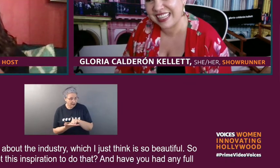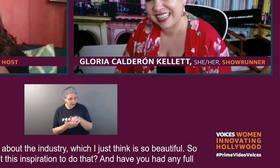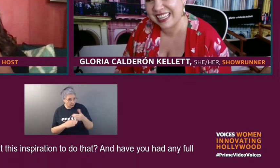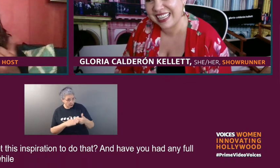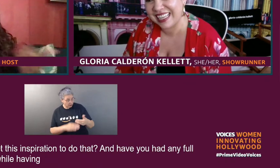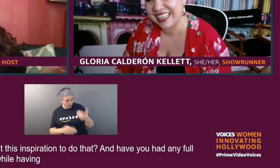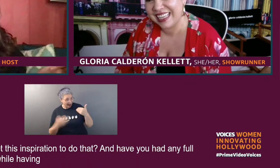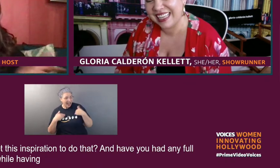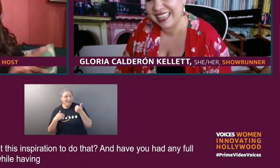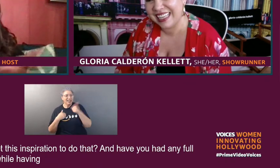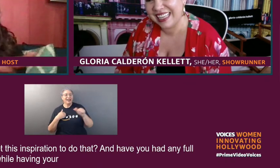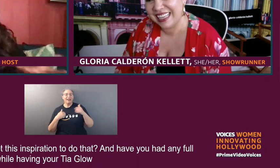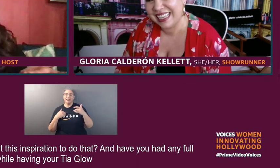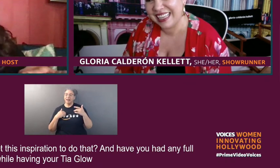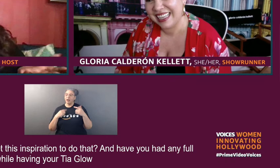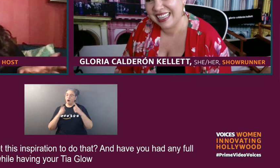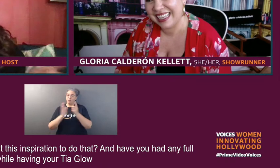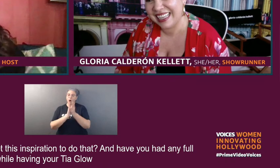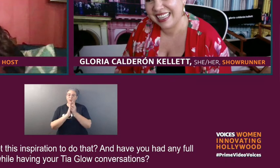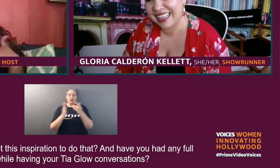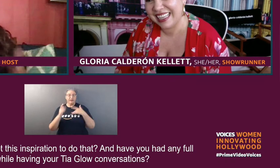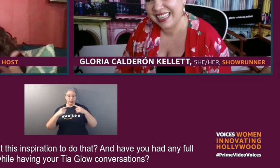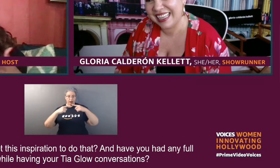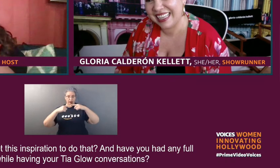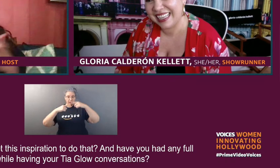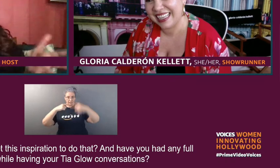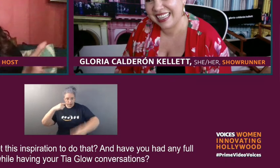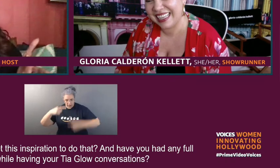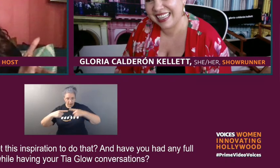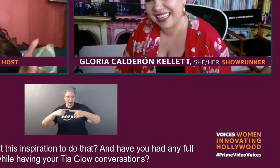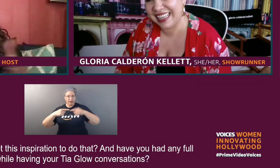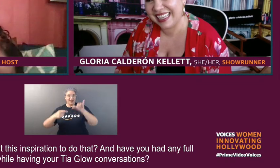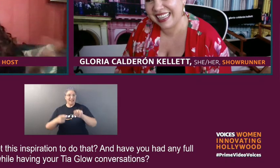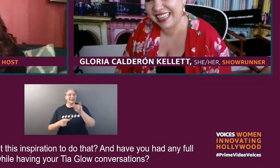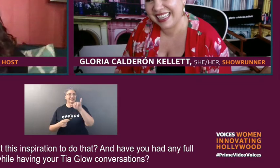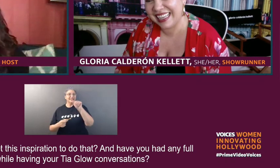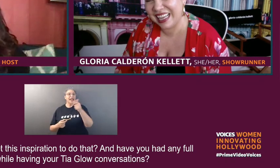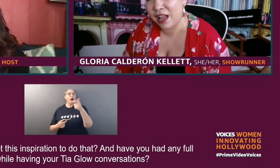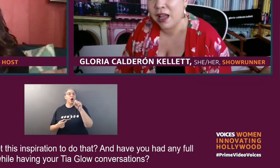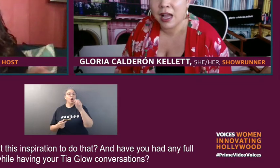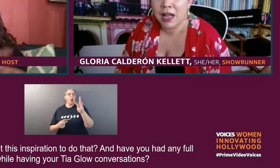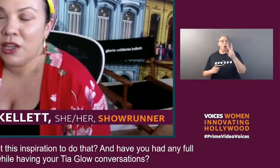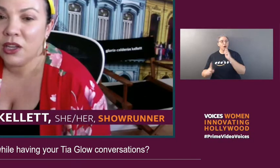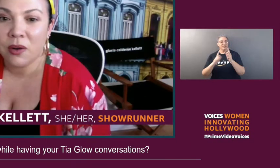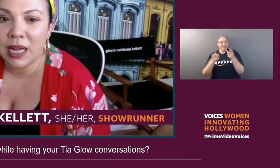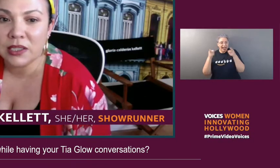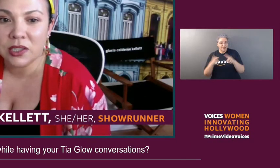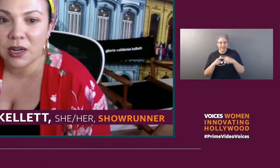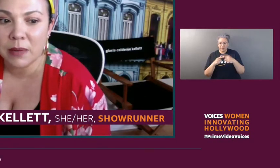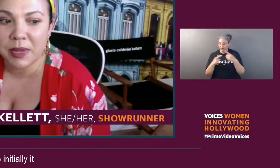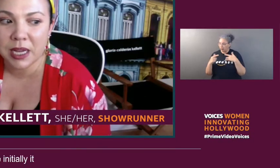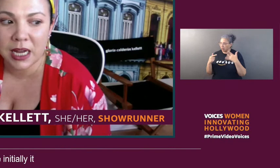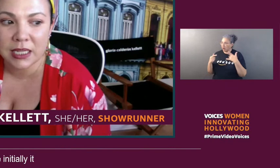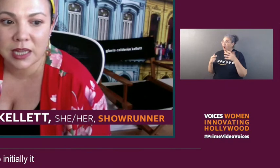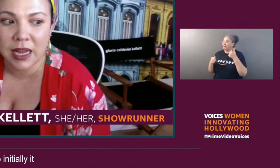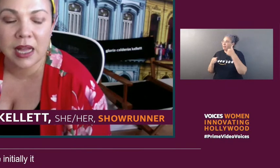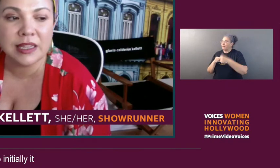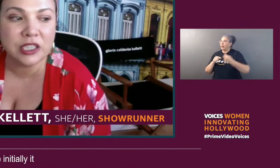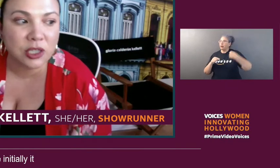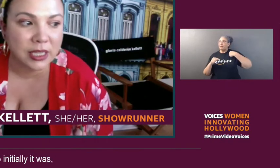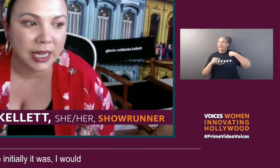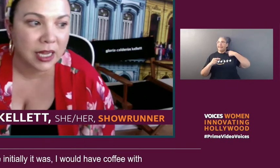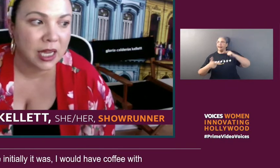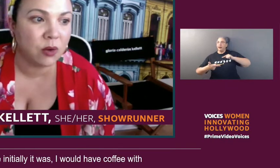that? And have you had any full circle moments while having your Tia Glow conversations? You know, I started